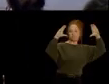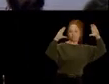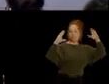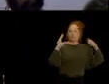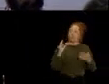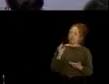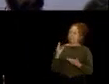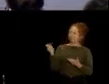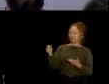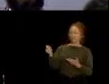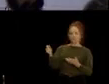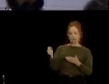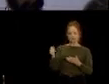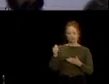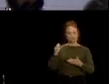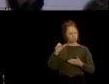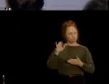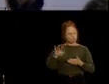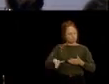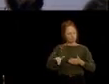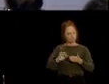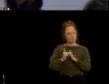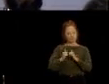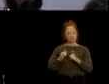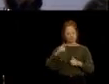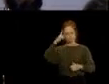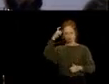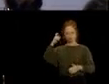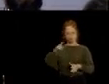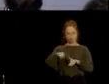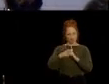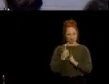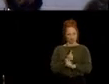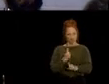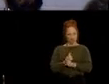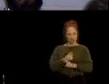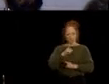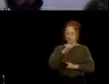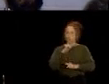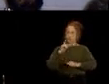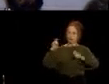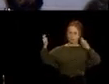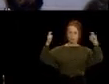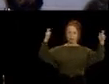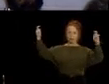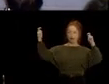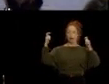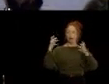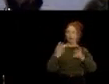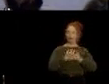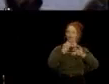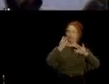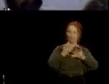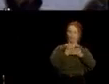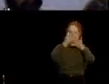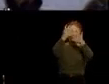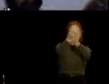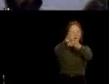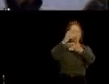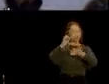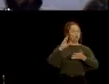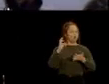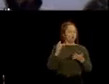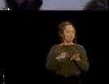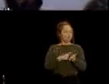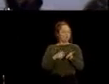right? It's like either they're really, really good and everything works out the way you want it to, and then sometimes it doesn't.